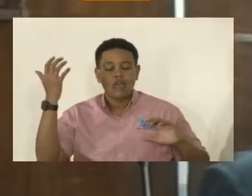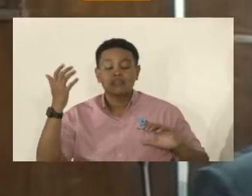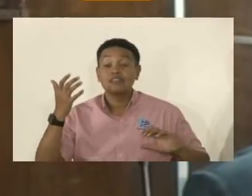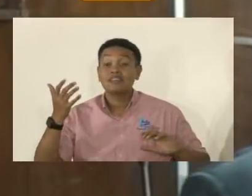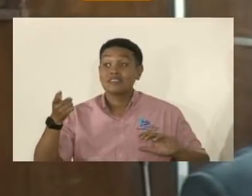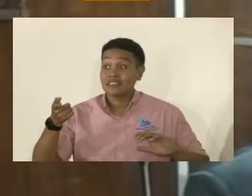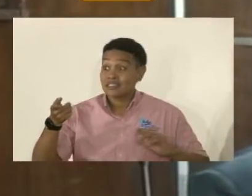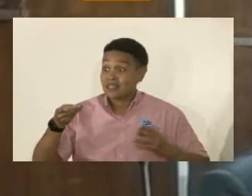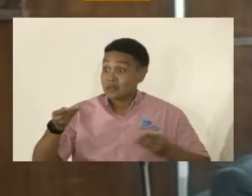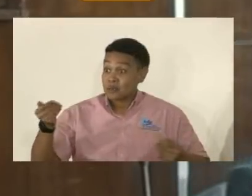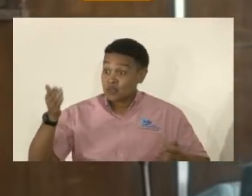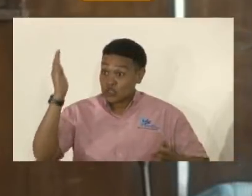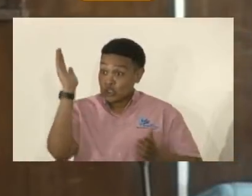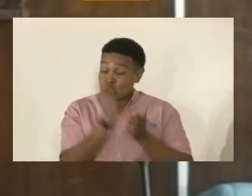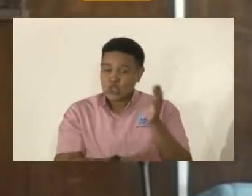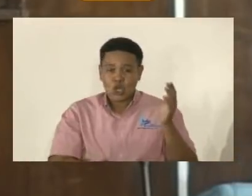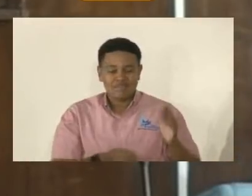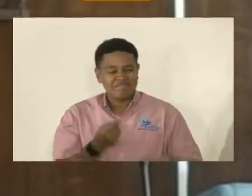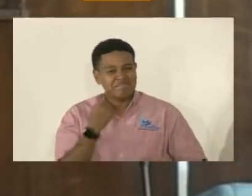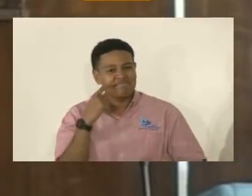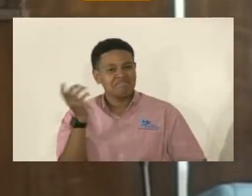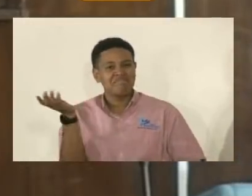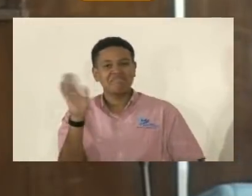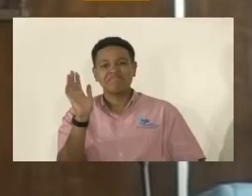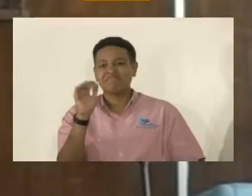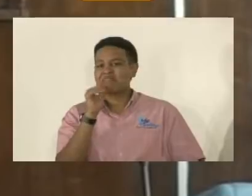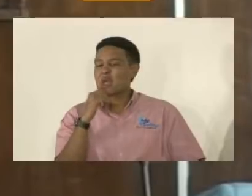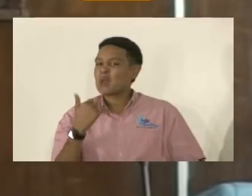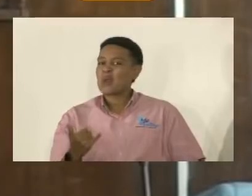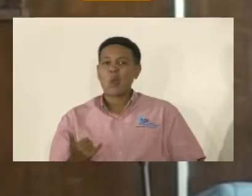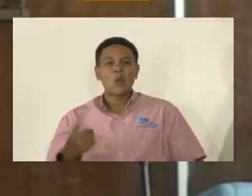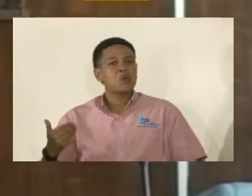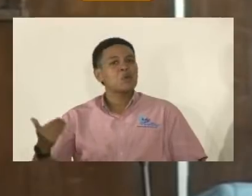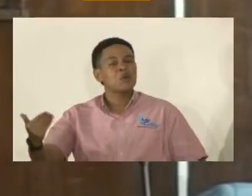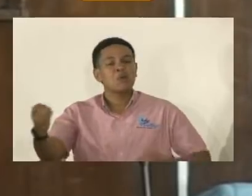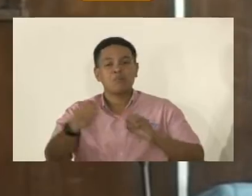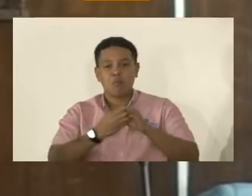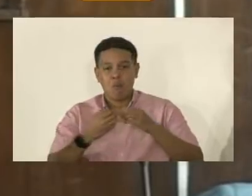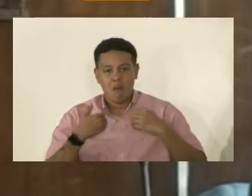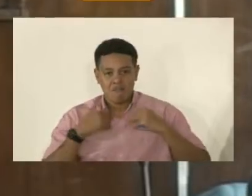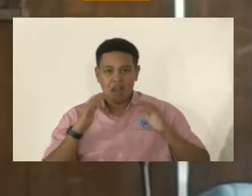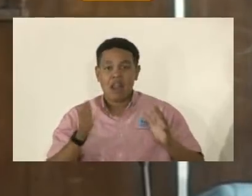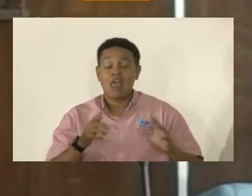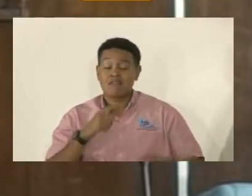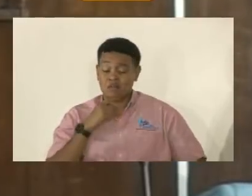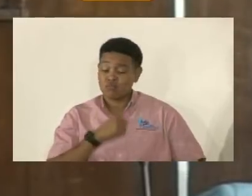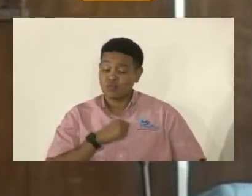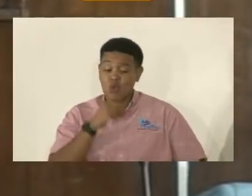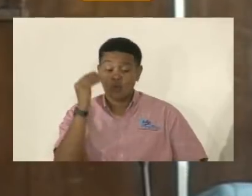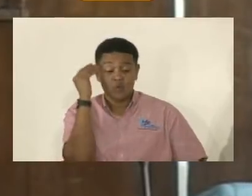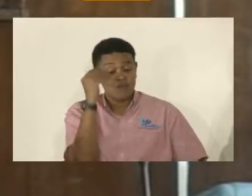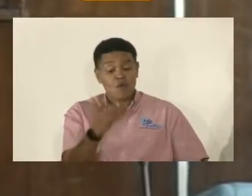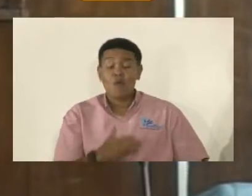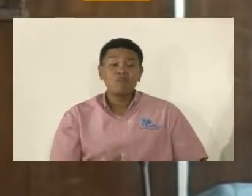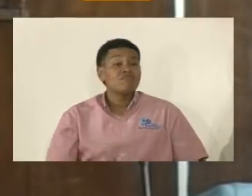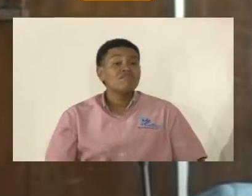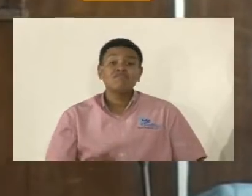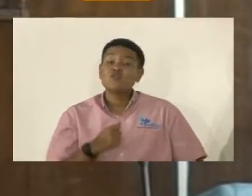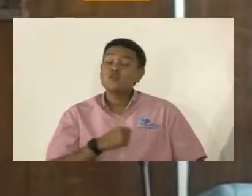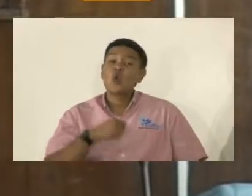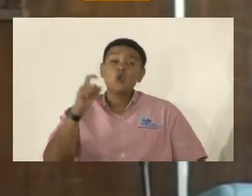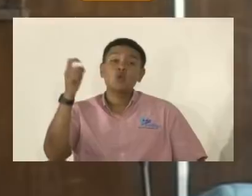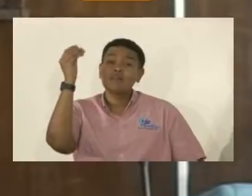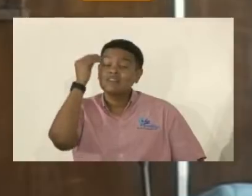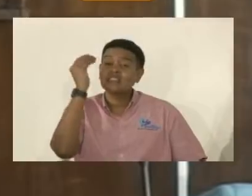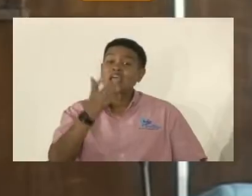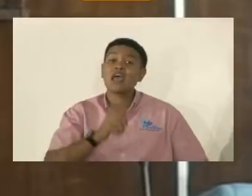and nowhere near the end of this nightmare. I'm sorry to say this. I'm sorry to have to say